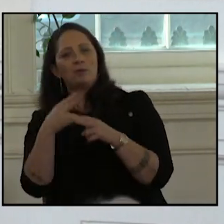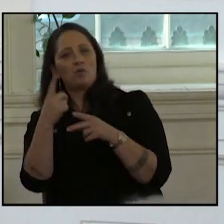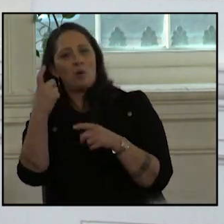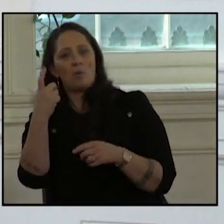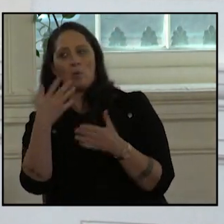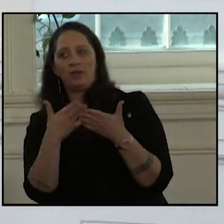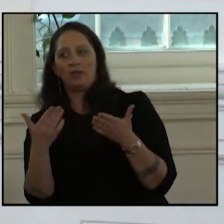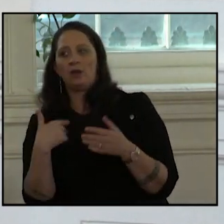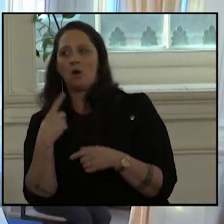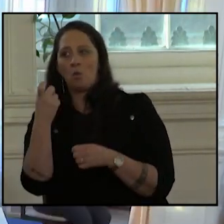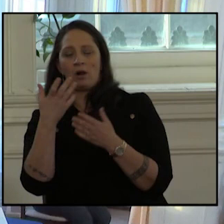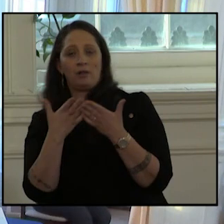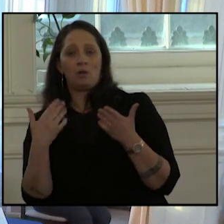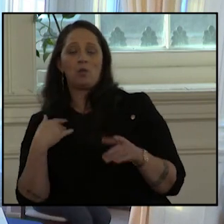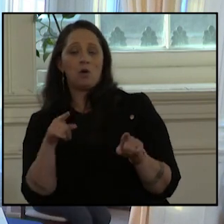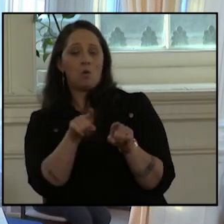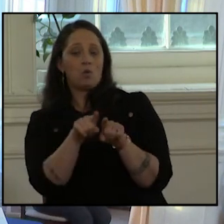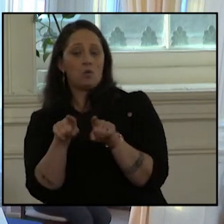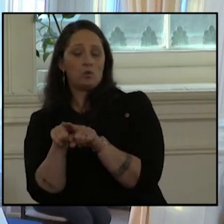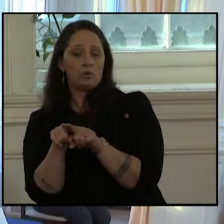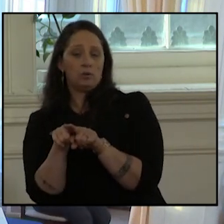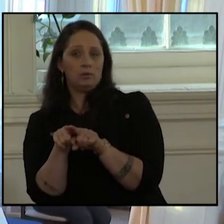of the things is that we also